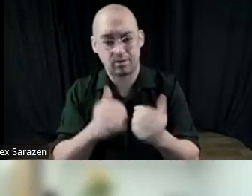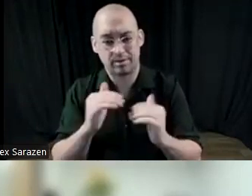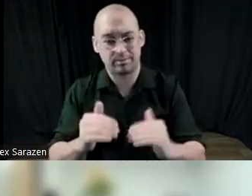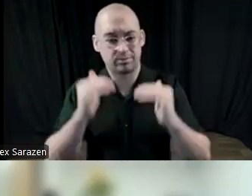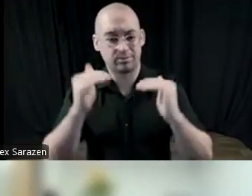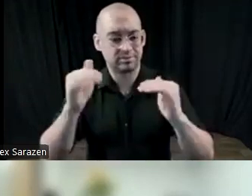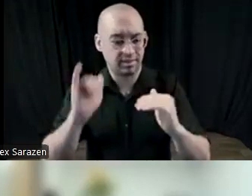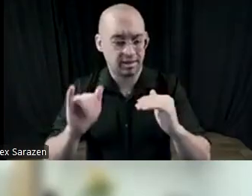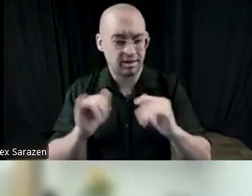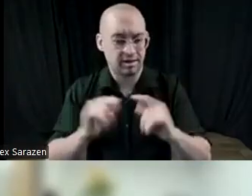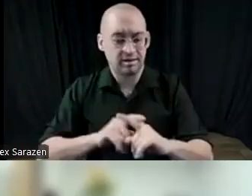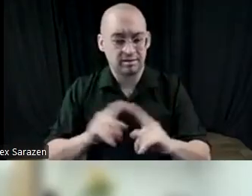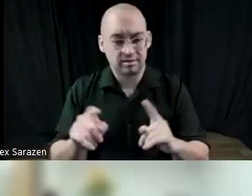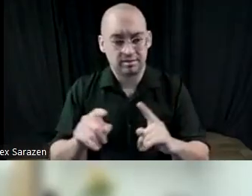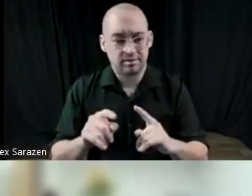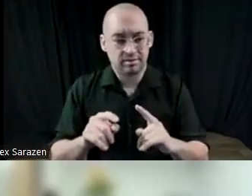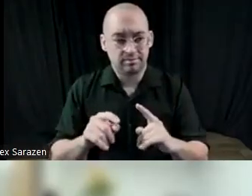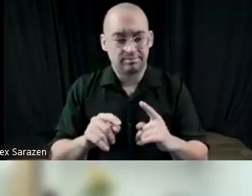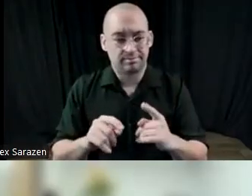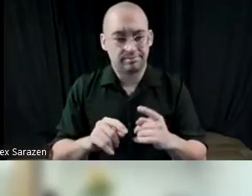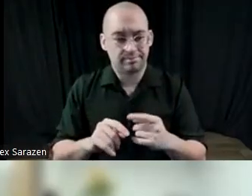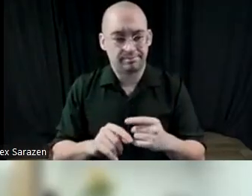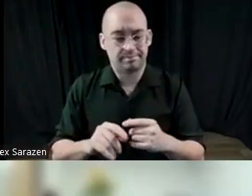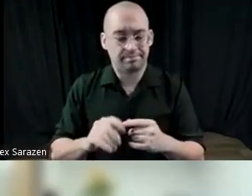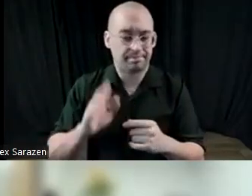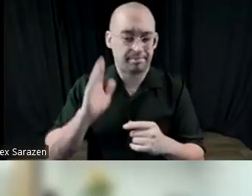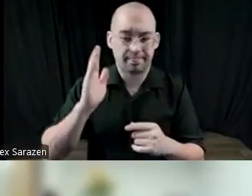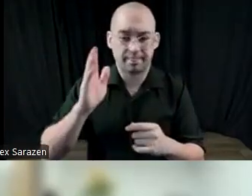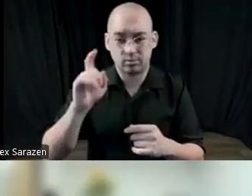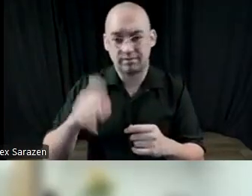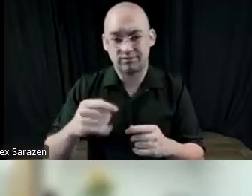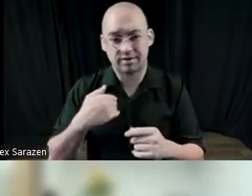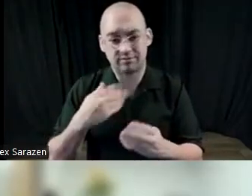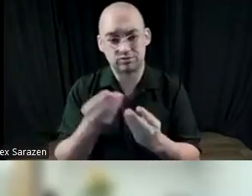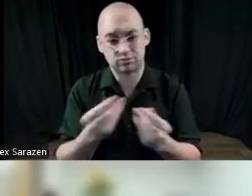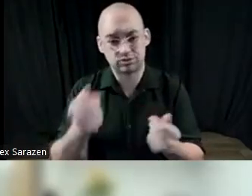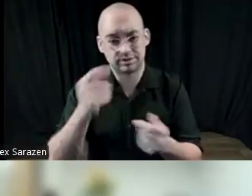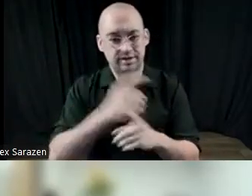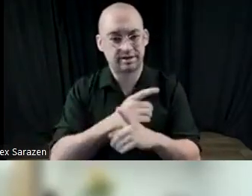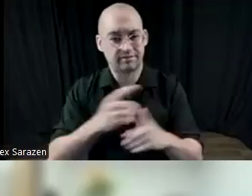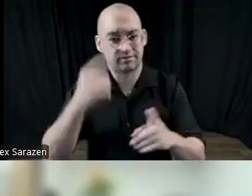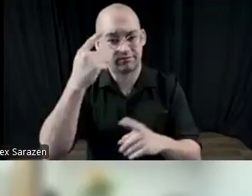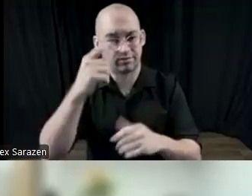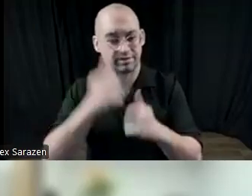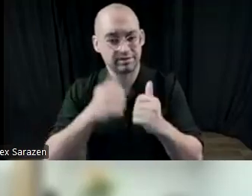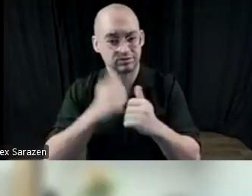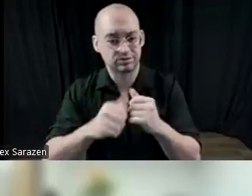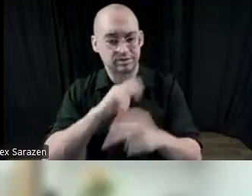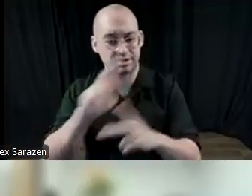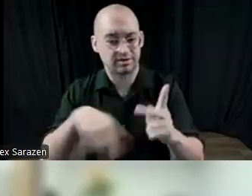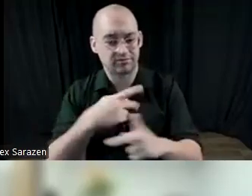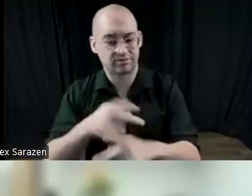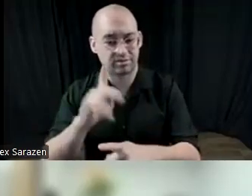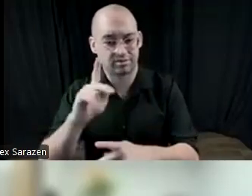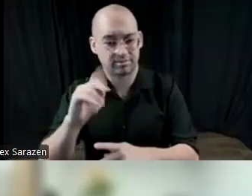populations. Very likely, there'll have to be a solution that's different for each of several different kinds of populations. But I would